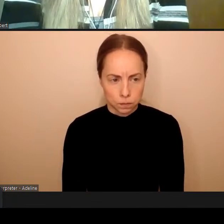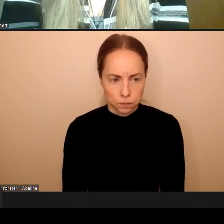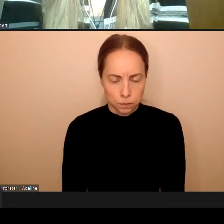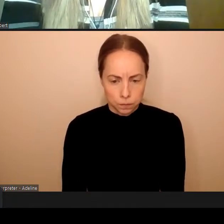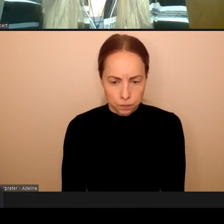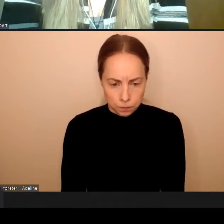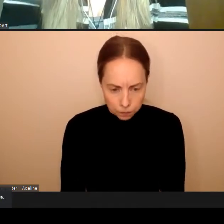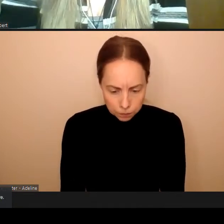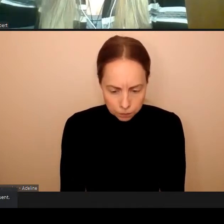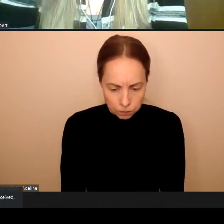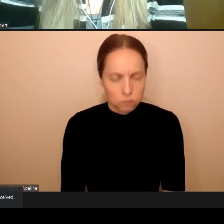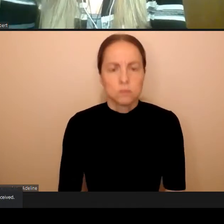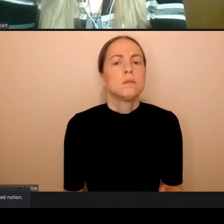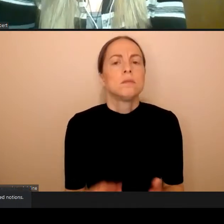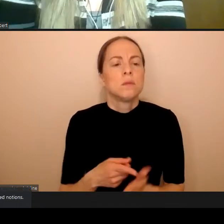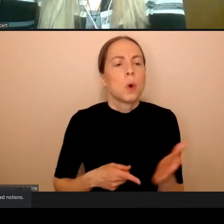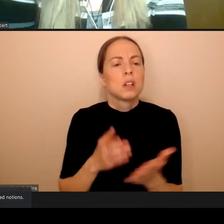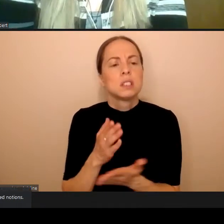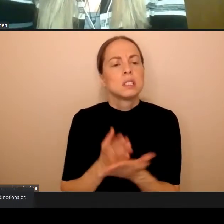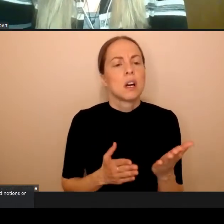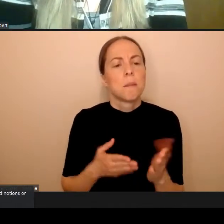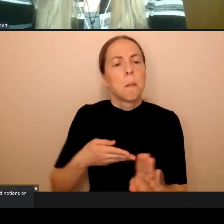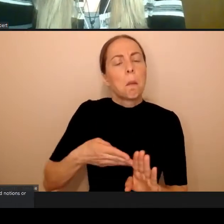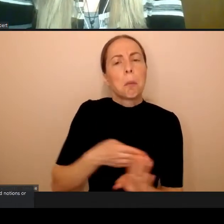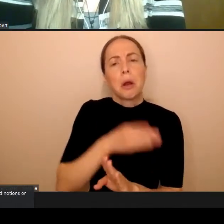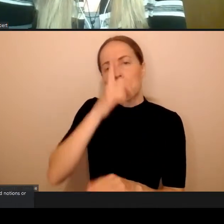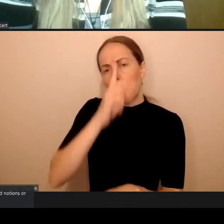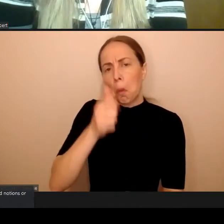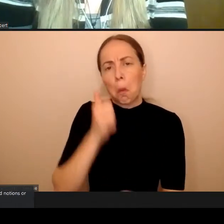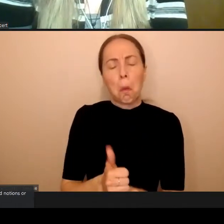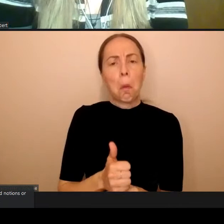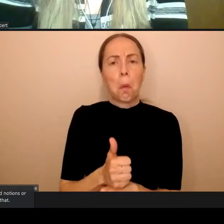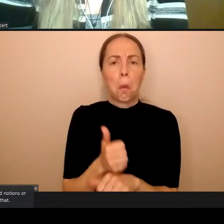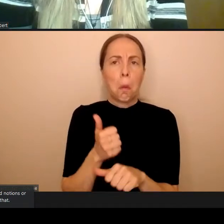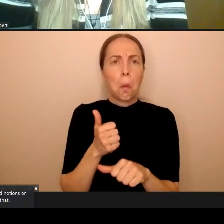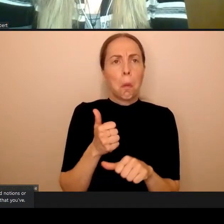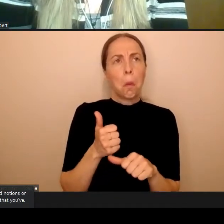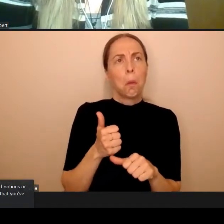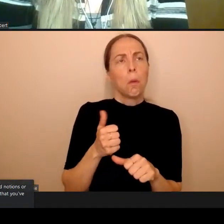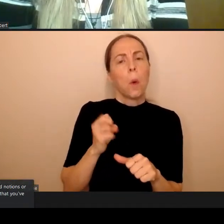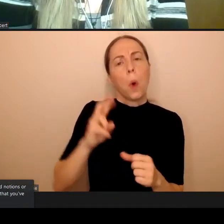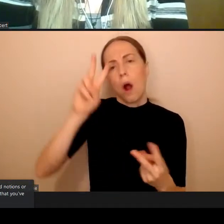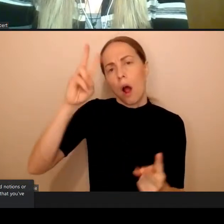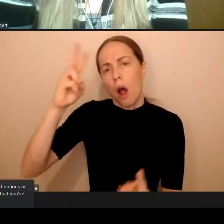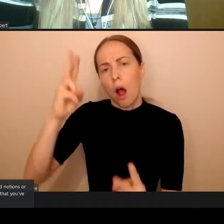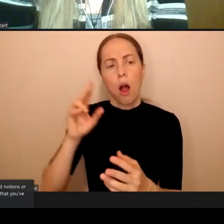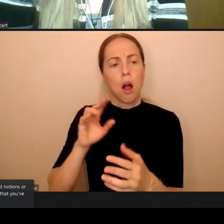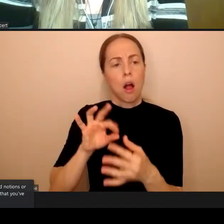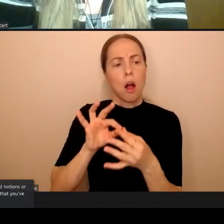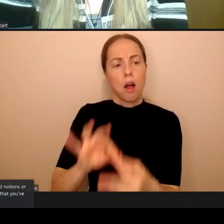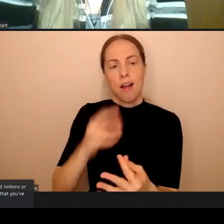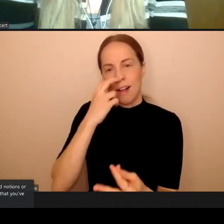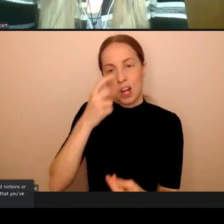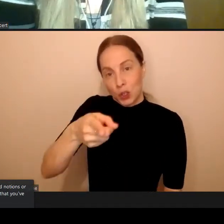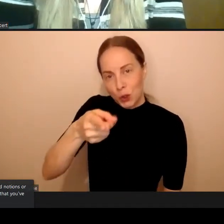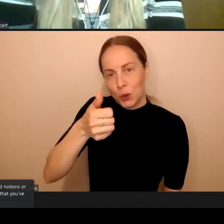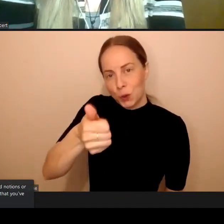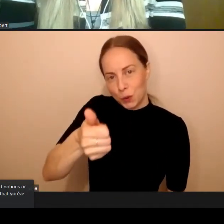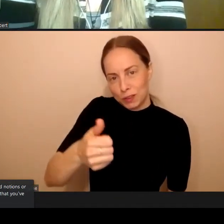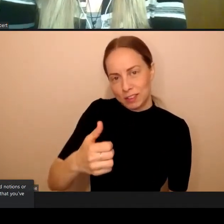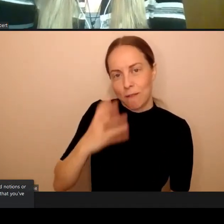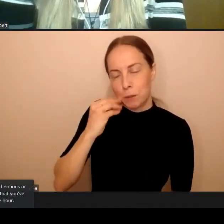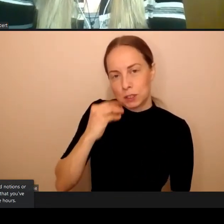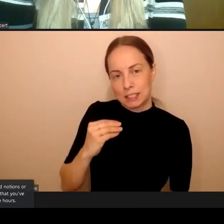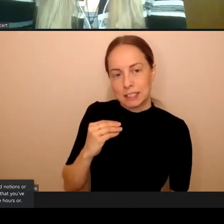What are some preconceived notions or misconceptions about blindness that you've personally experienced? We got